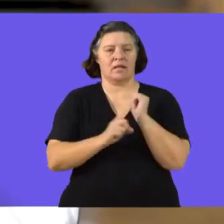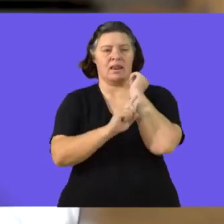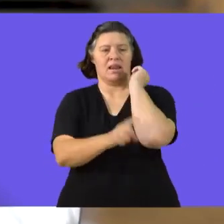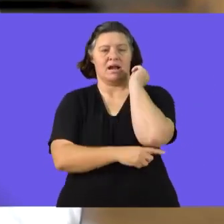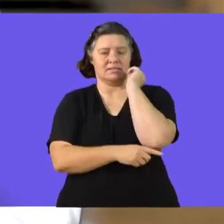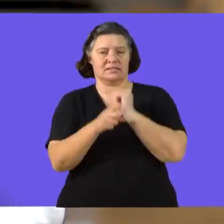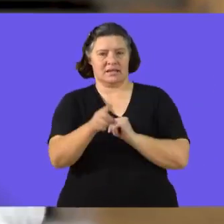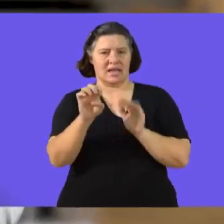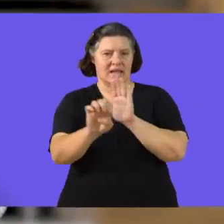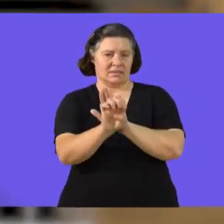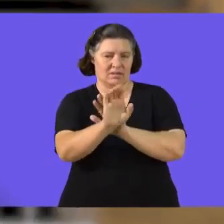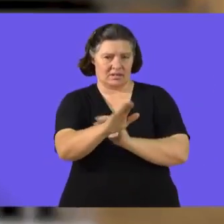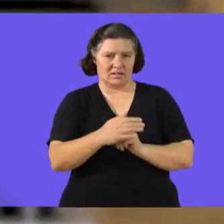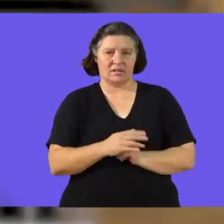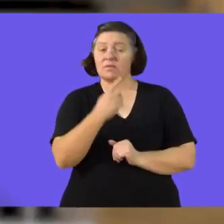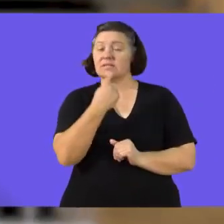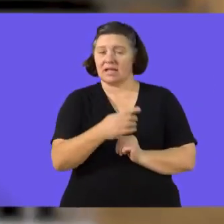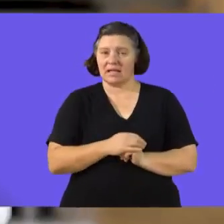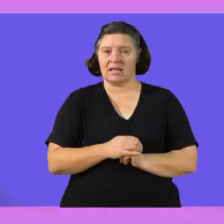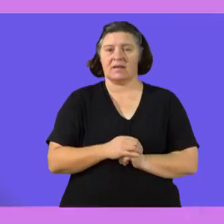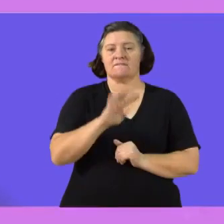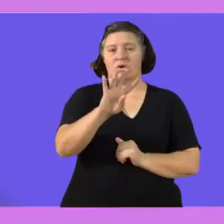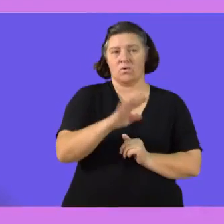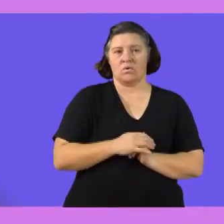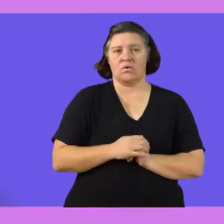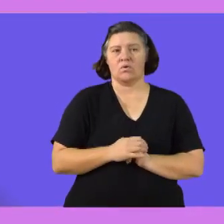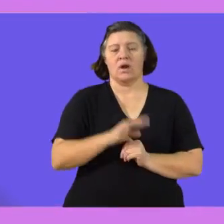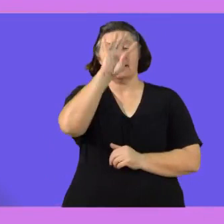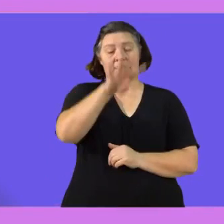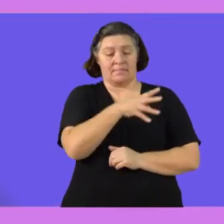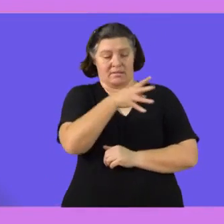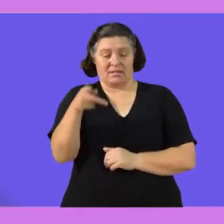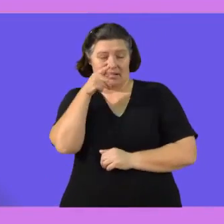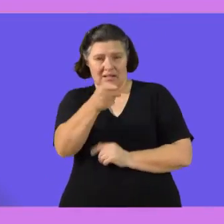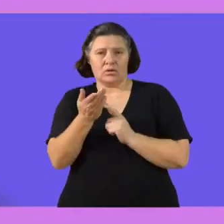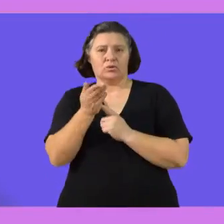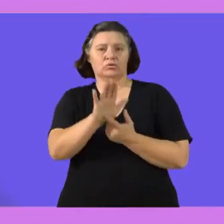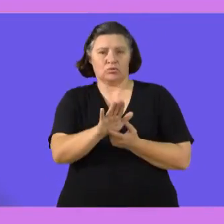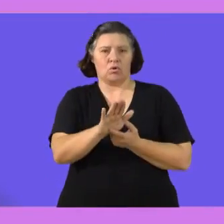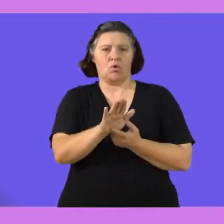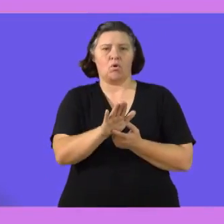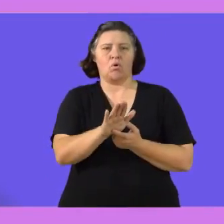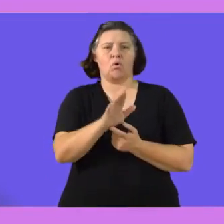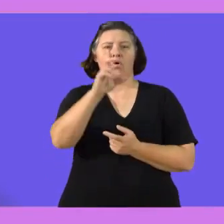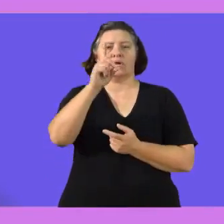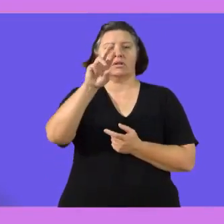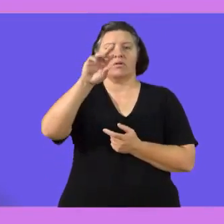last example. I'm saying here, number 4, the table shows the Drakensberg local